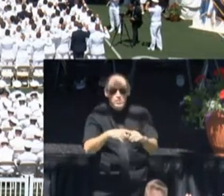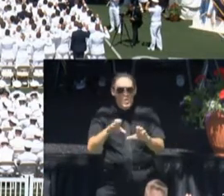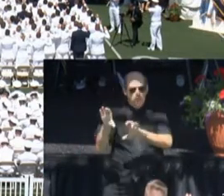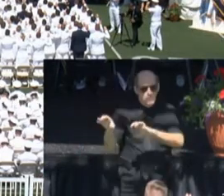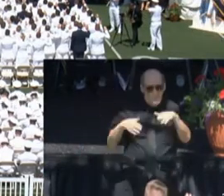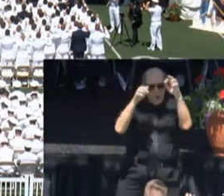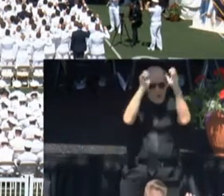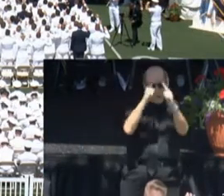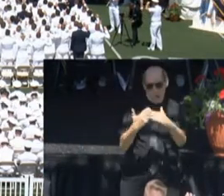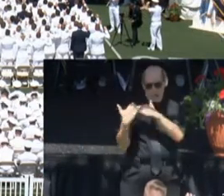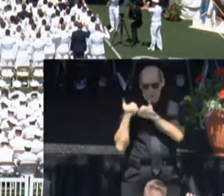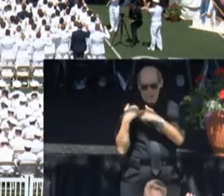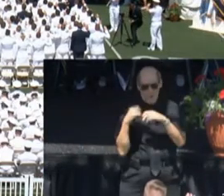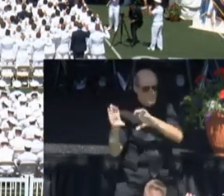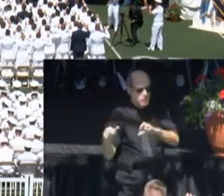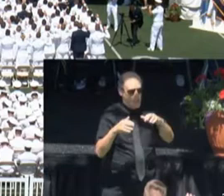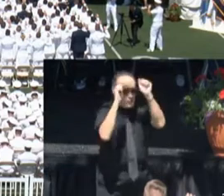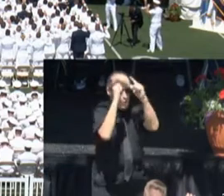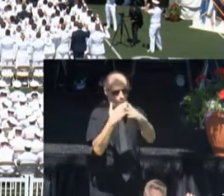Perform all the duties.